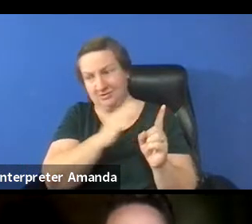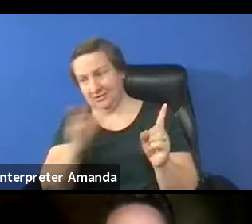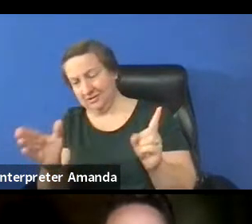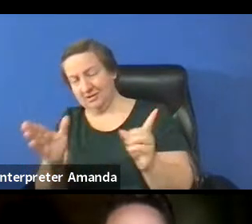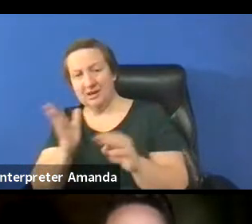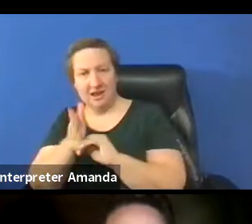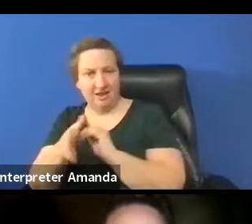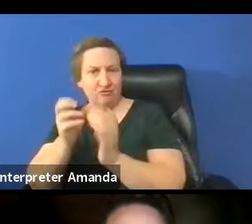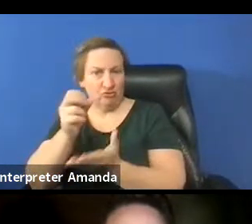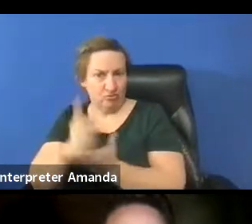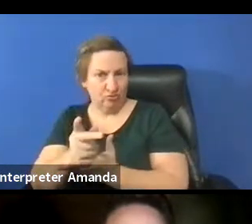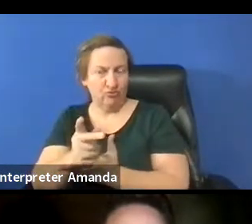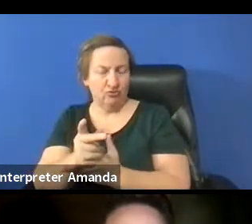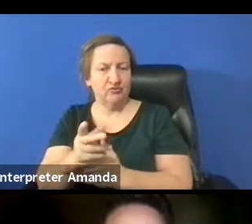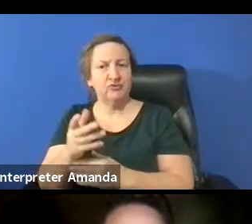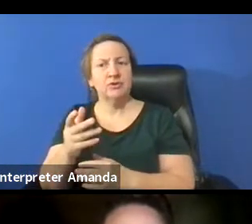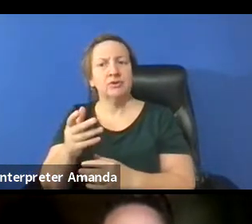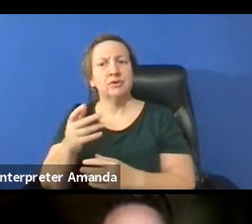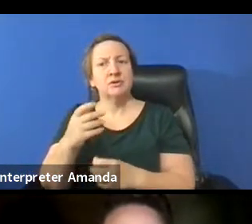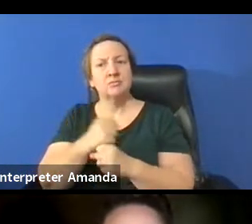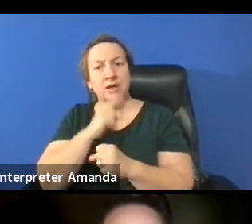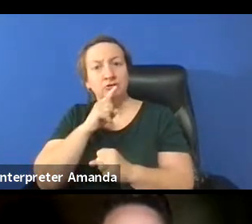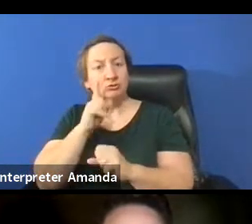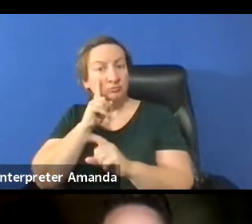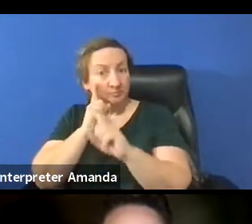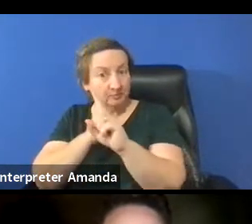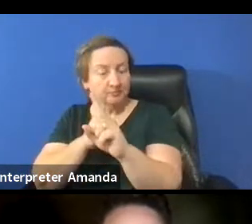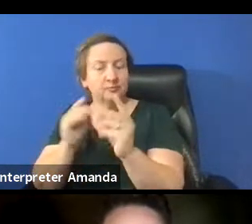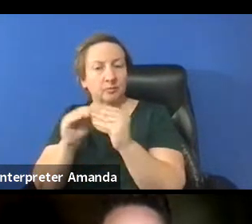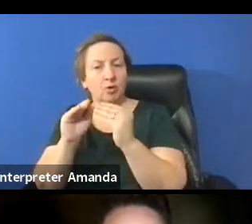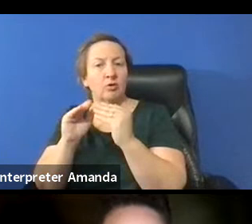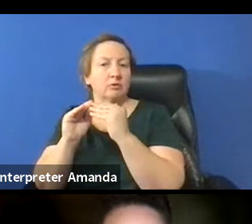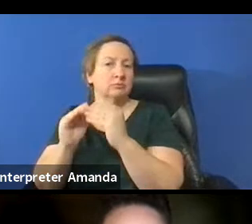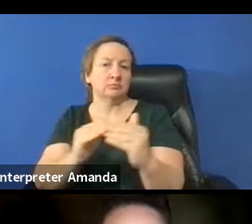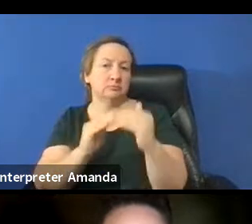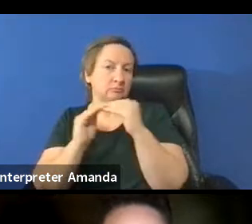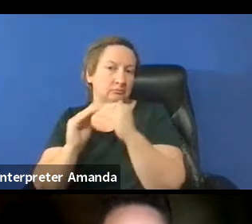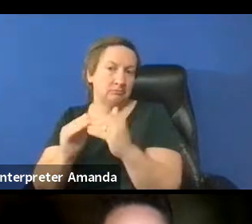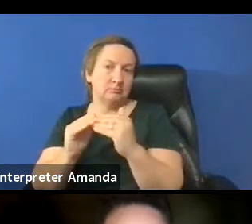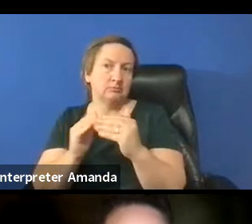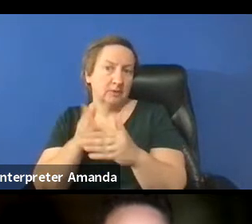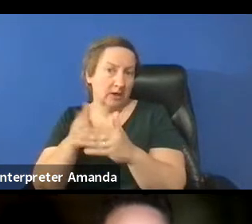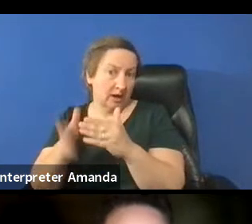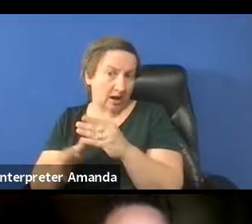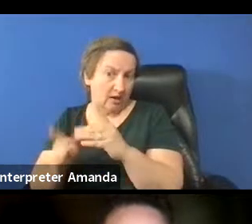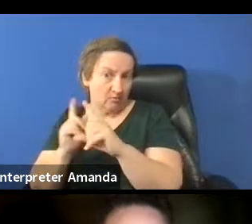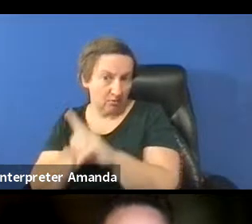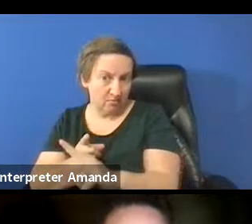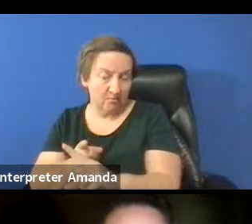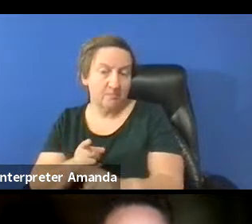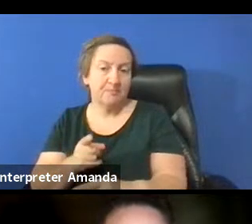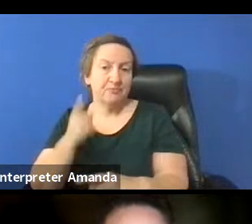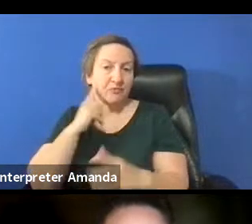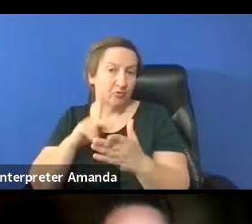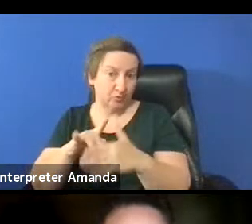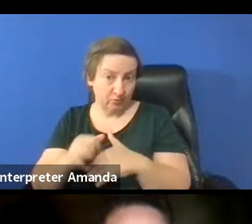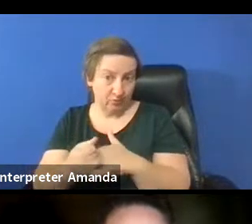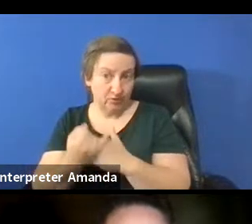approved to result in the goal as a much more equitable outcome in terms of a